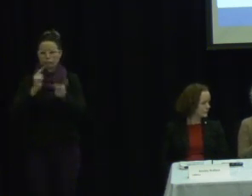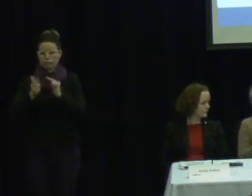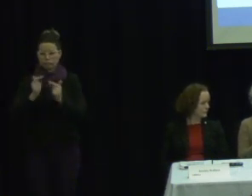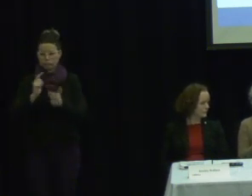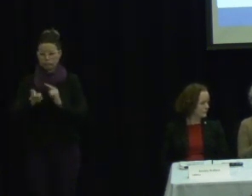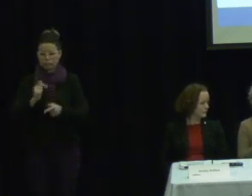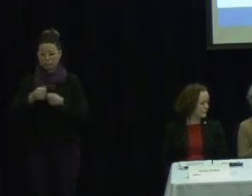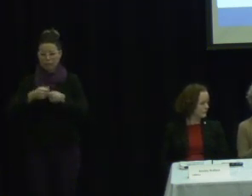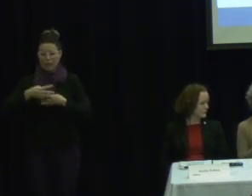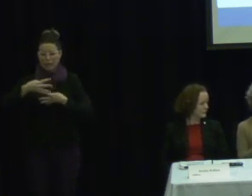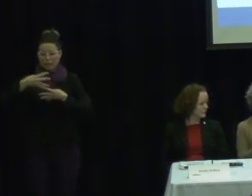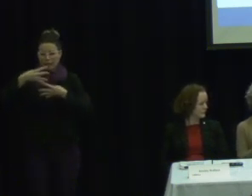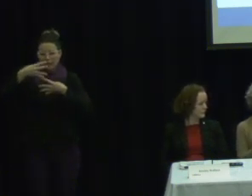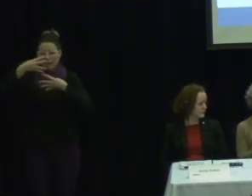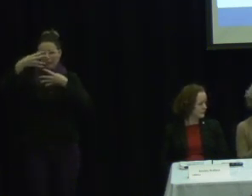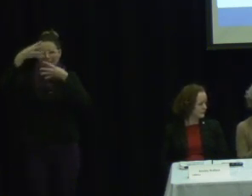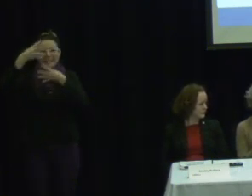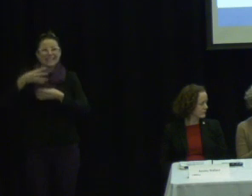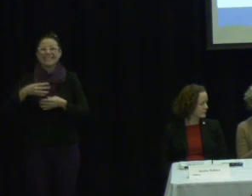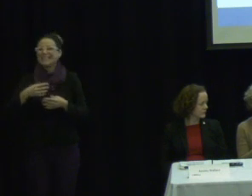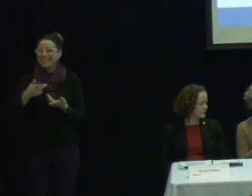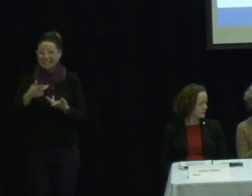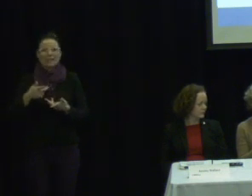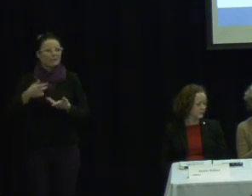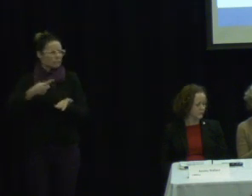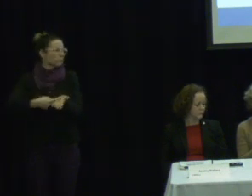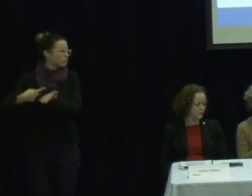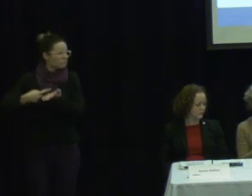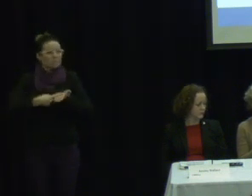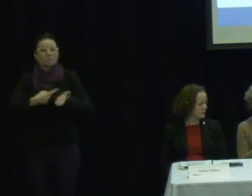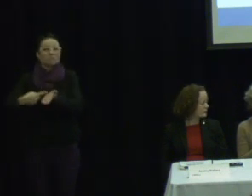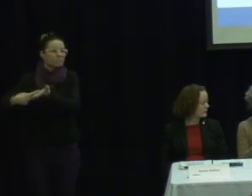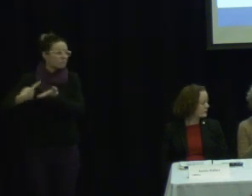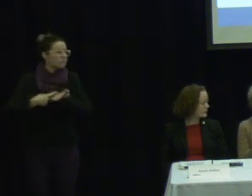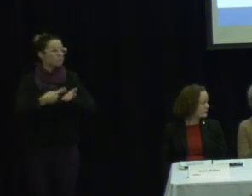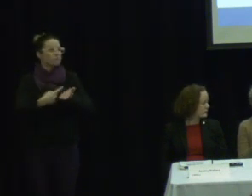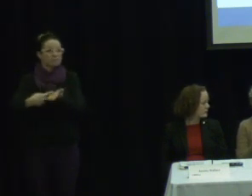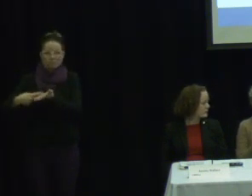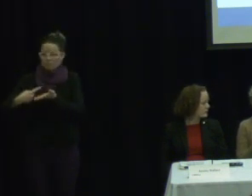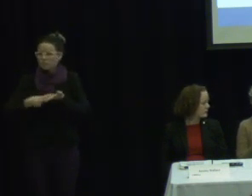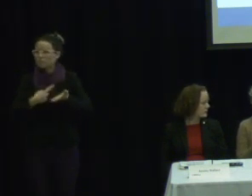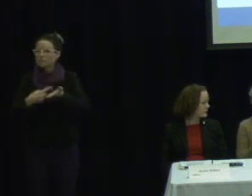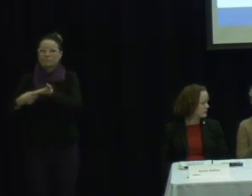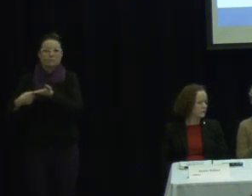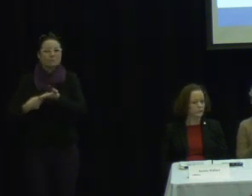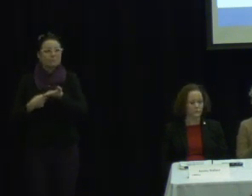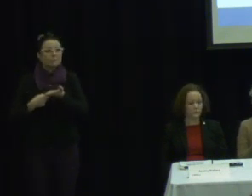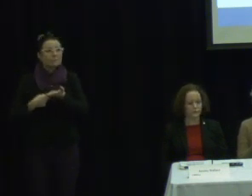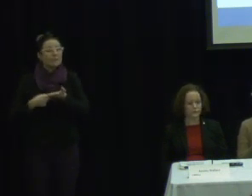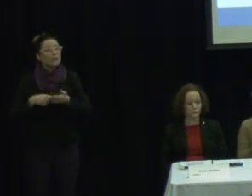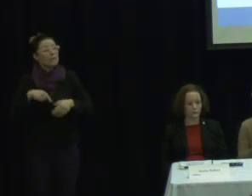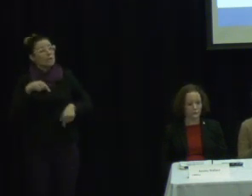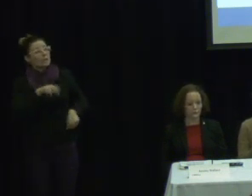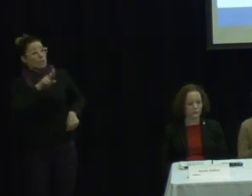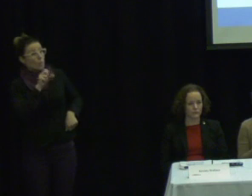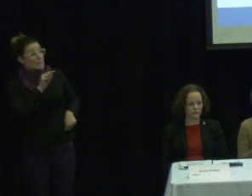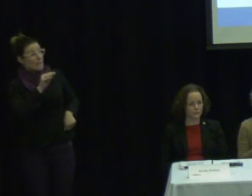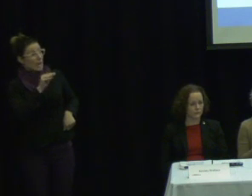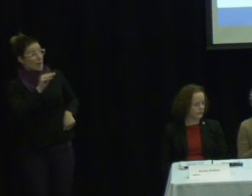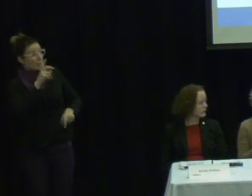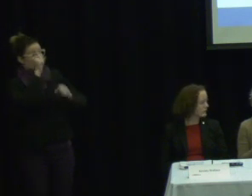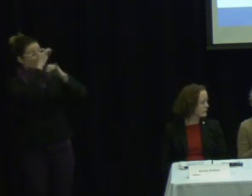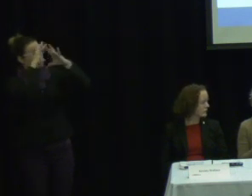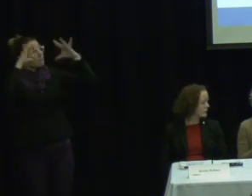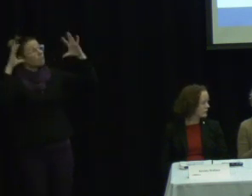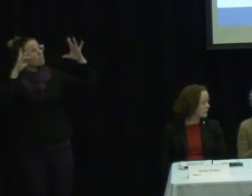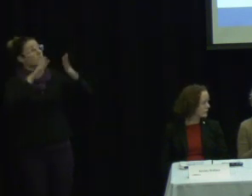about what it would really look like for USM to be an anti-racist institution.